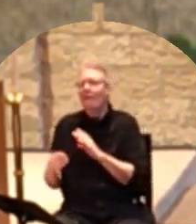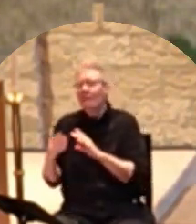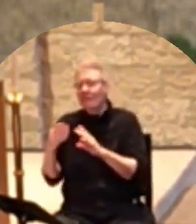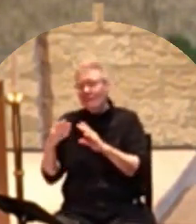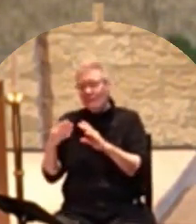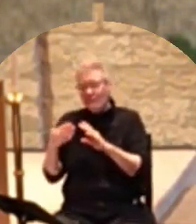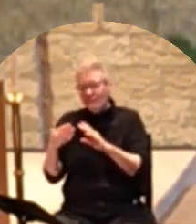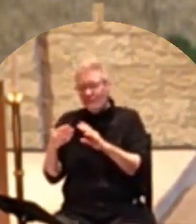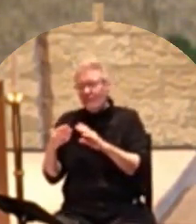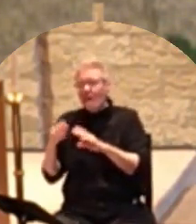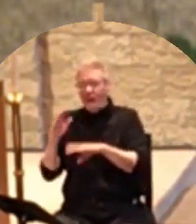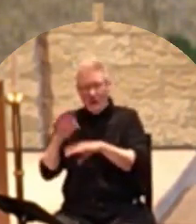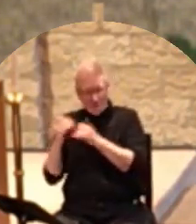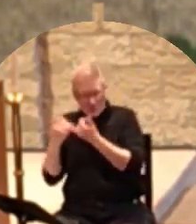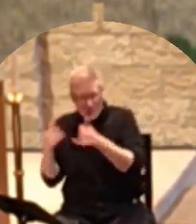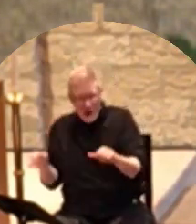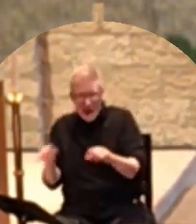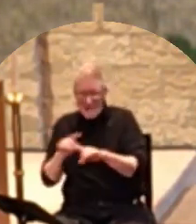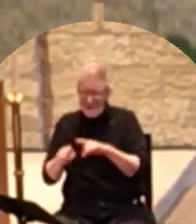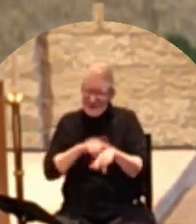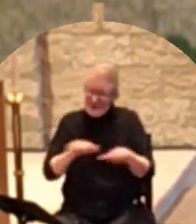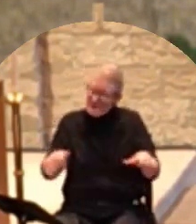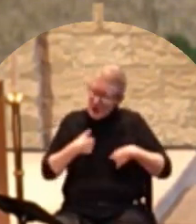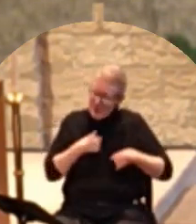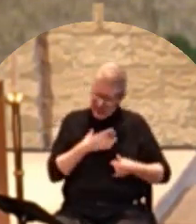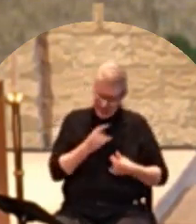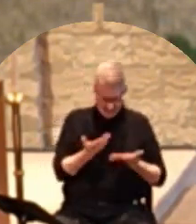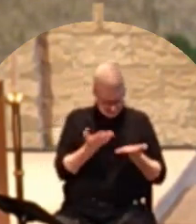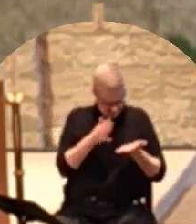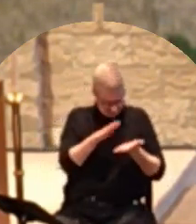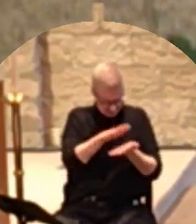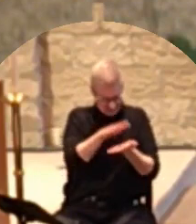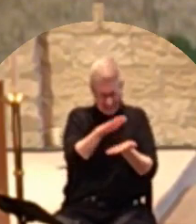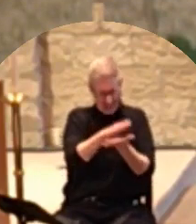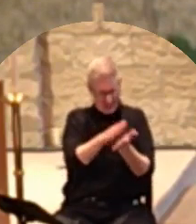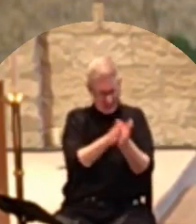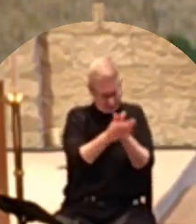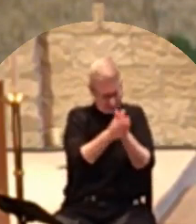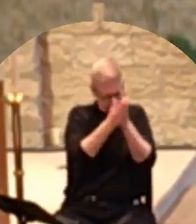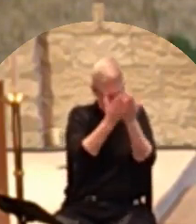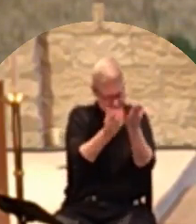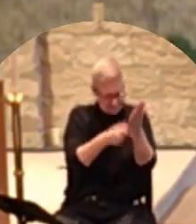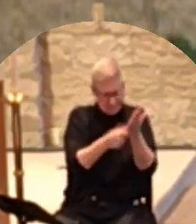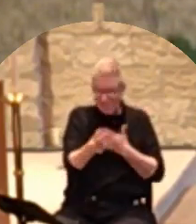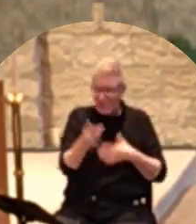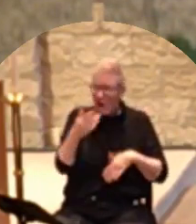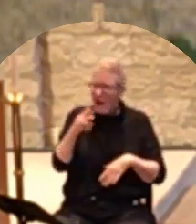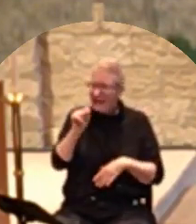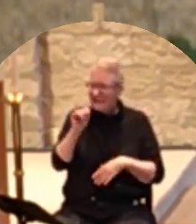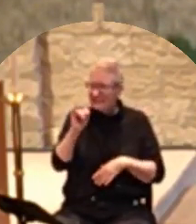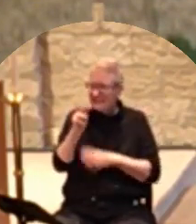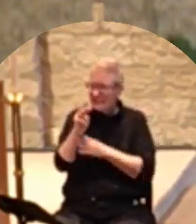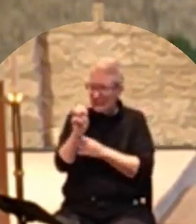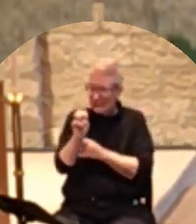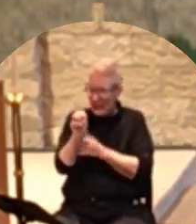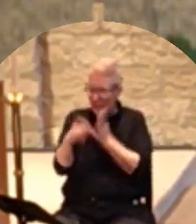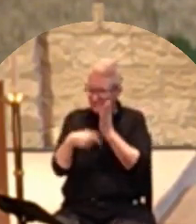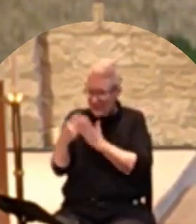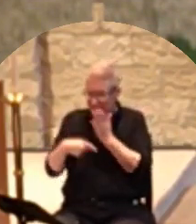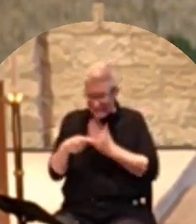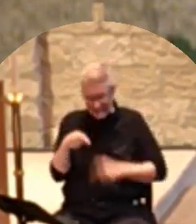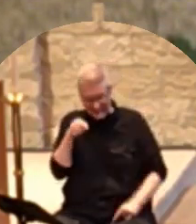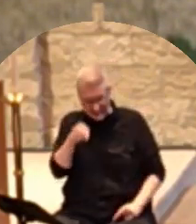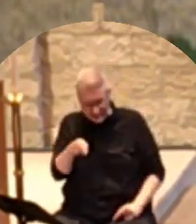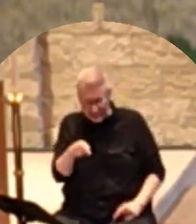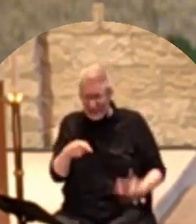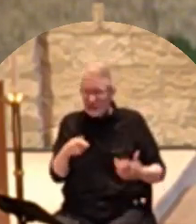time, I love the hard copy. And on this cover of Time magazine was all the goodness that